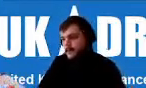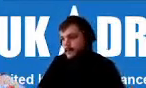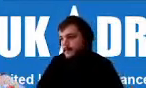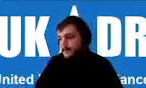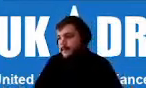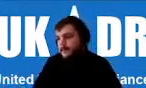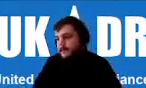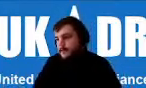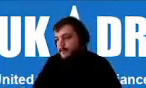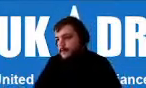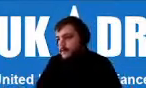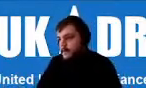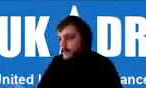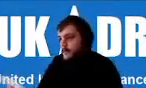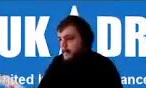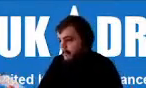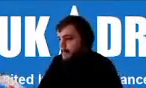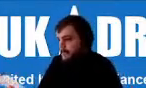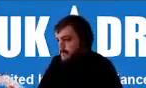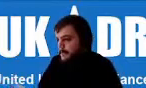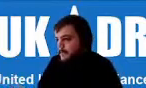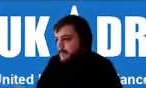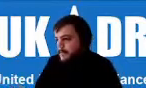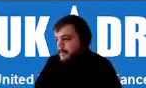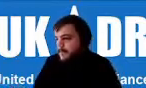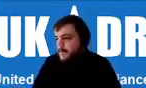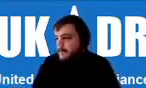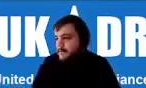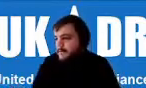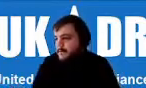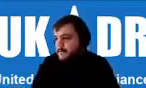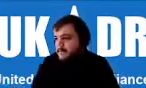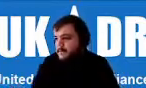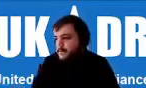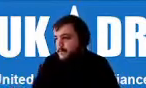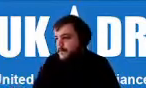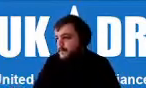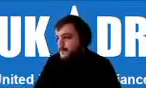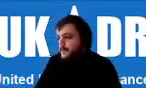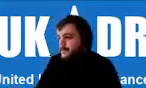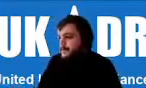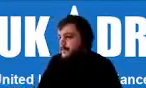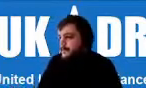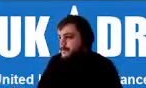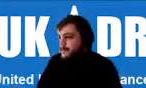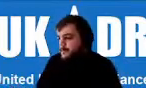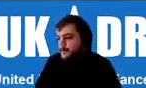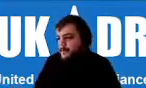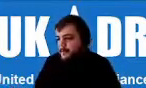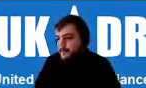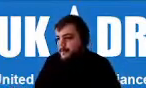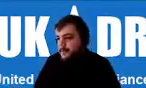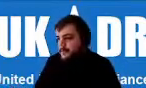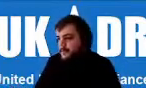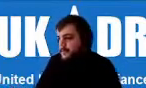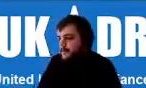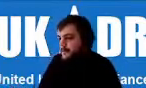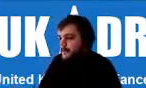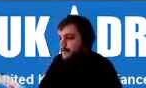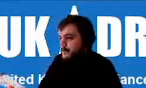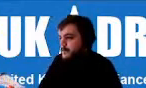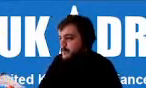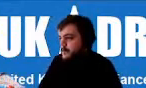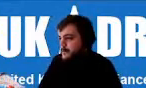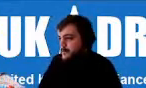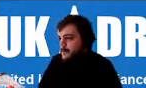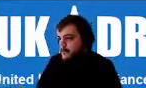Absolutely. This is actually one of my pet things. We are still using theory that was